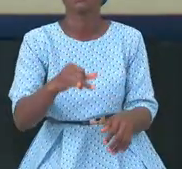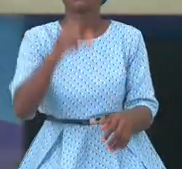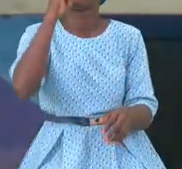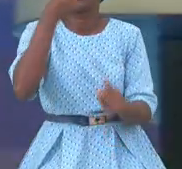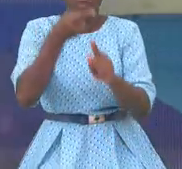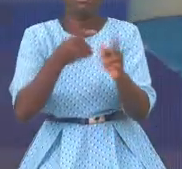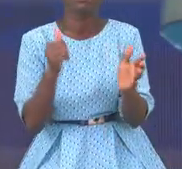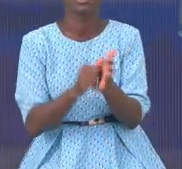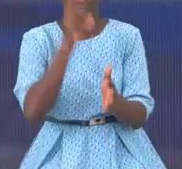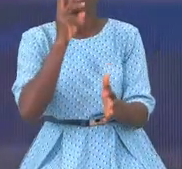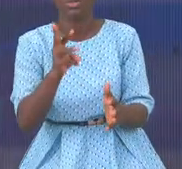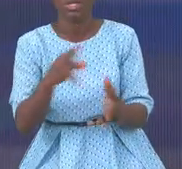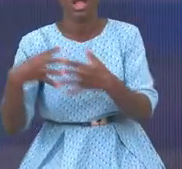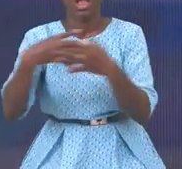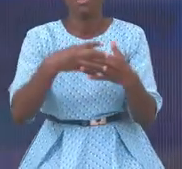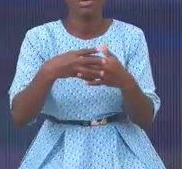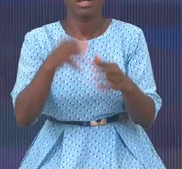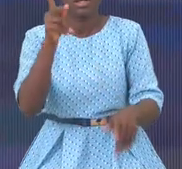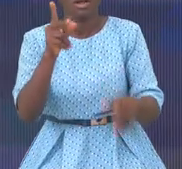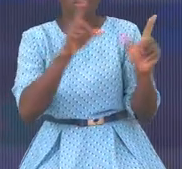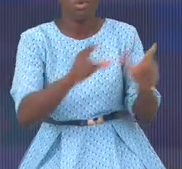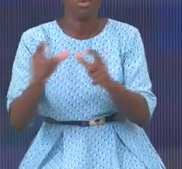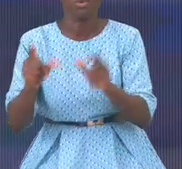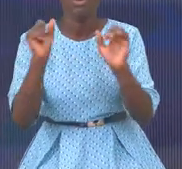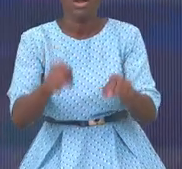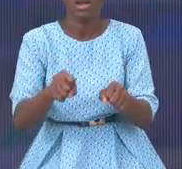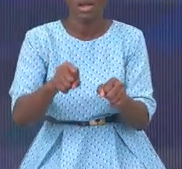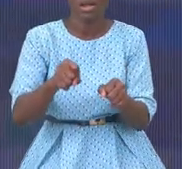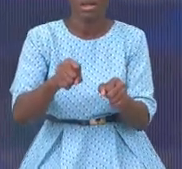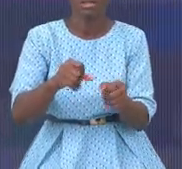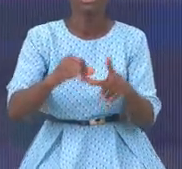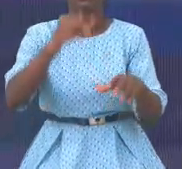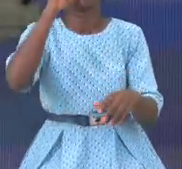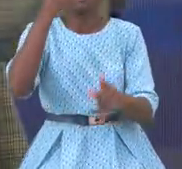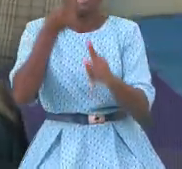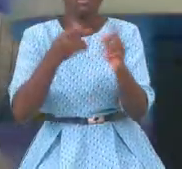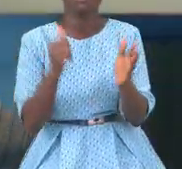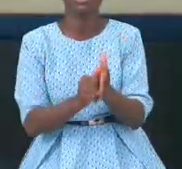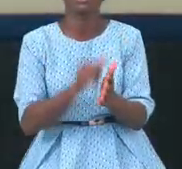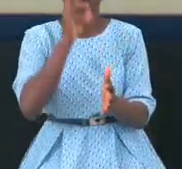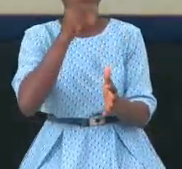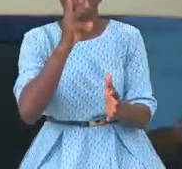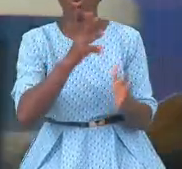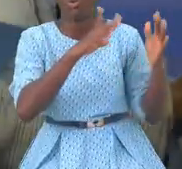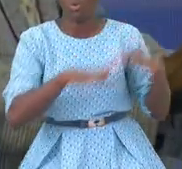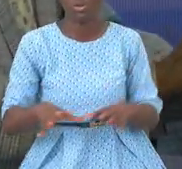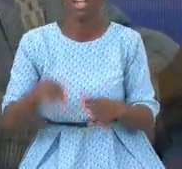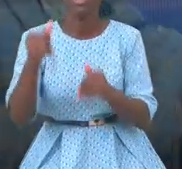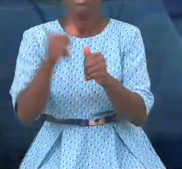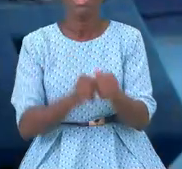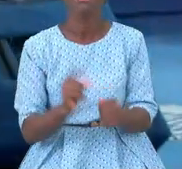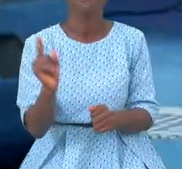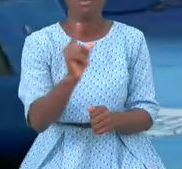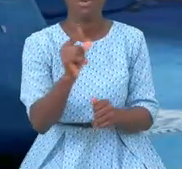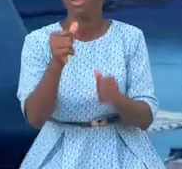water. Europeans can drink of that water. Everyone. I know, we understand. We use